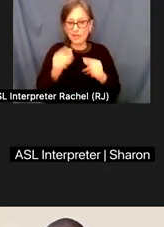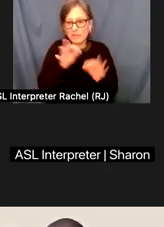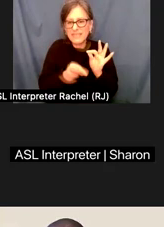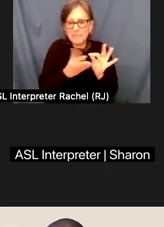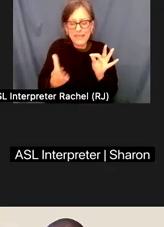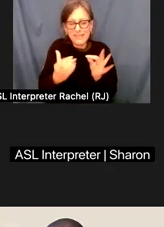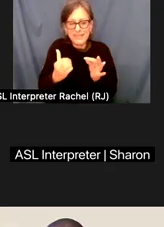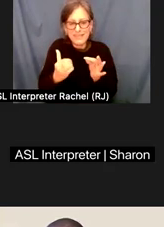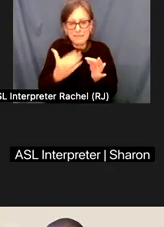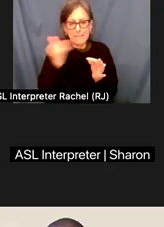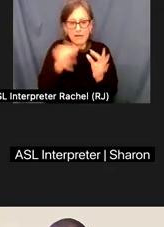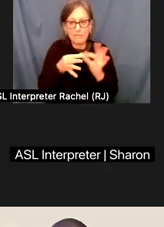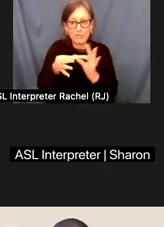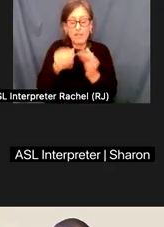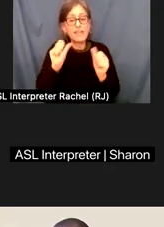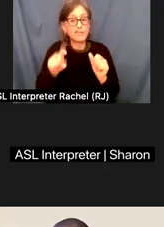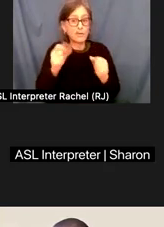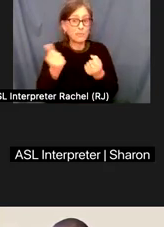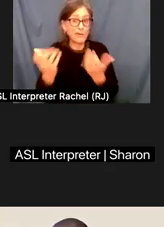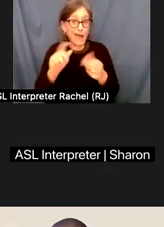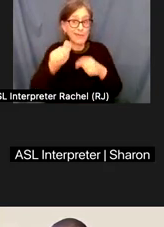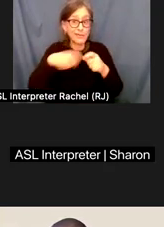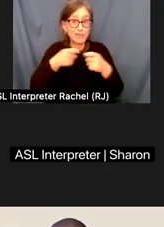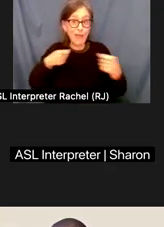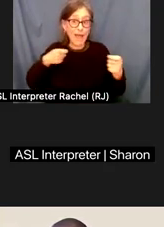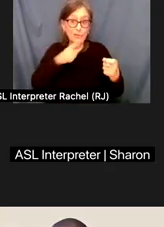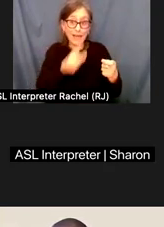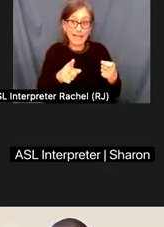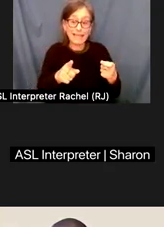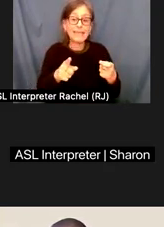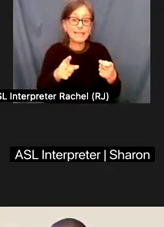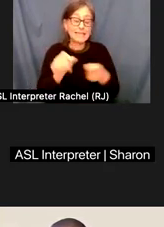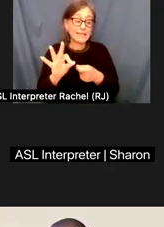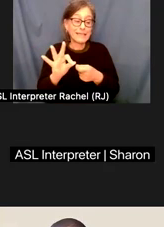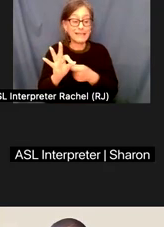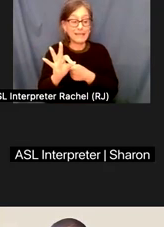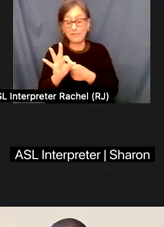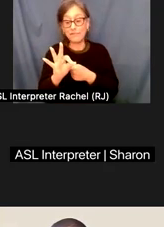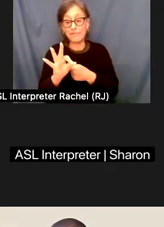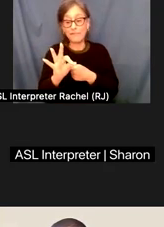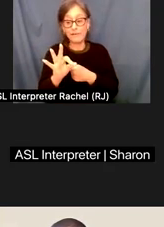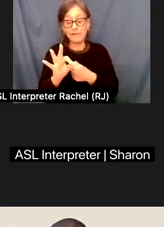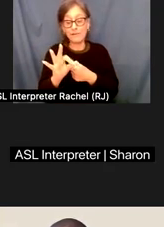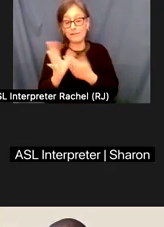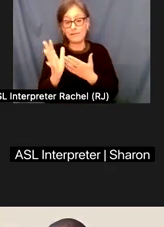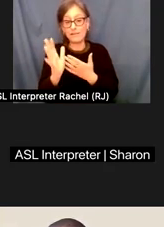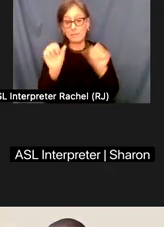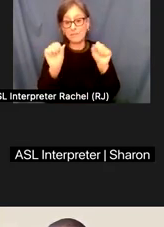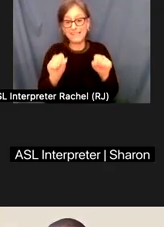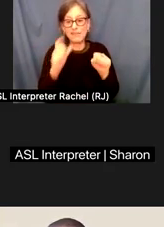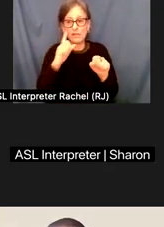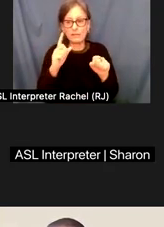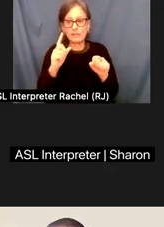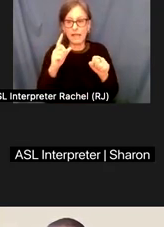them. Maybe I even think they should provide the straps, especially if it's the potential like a